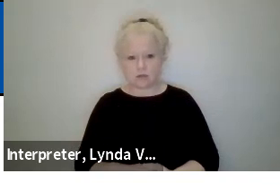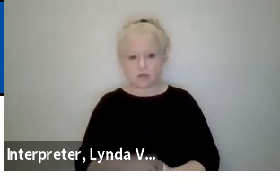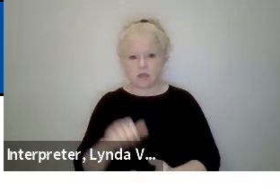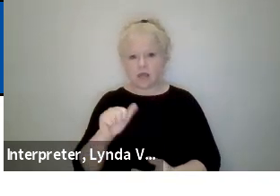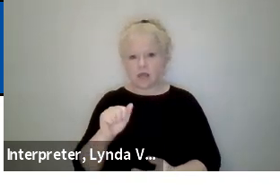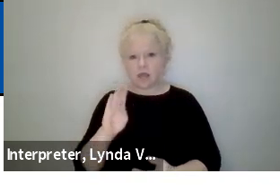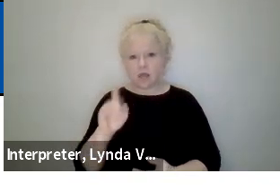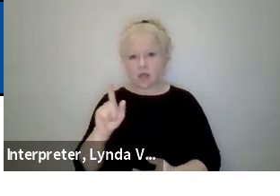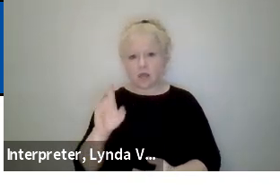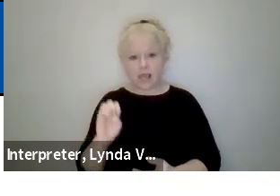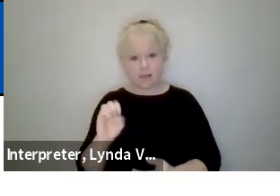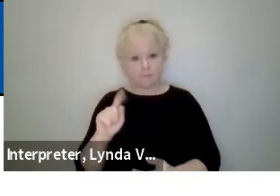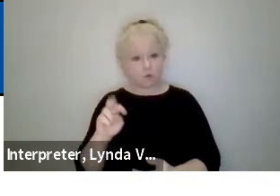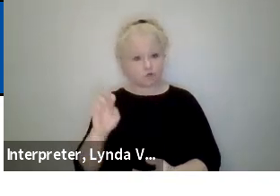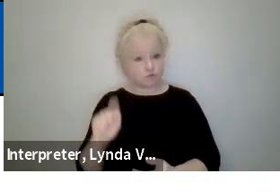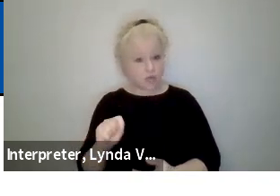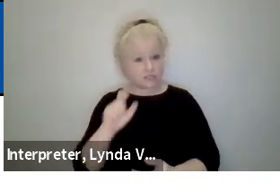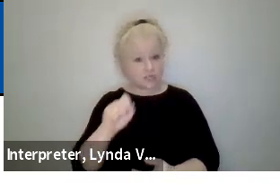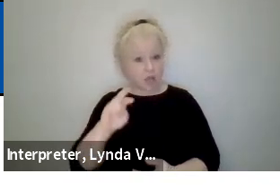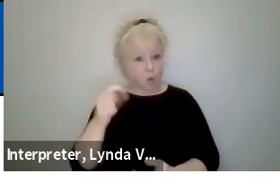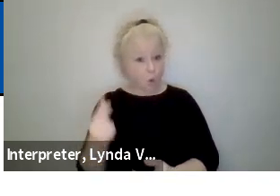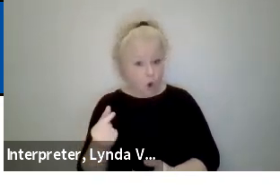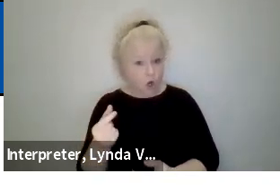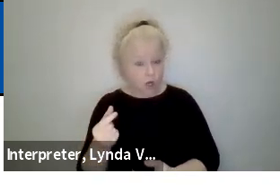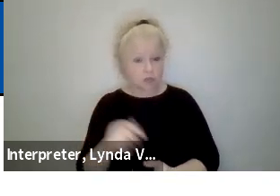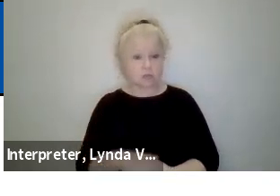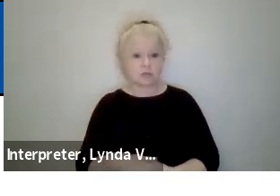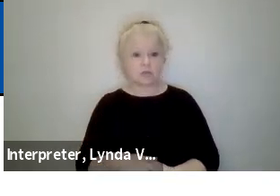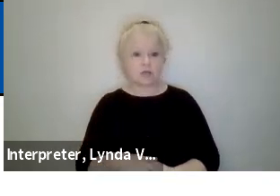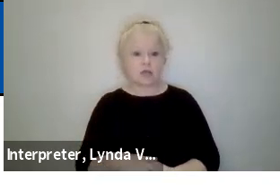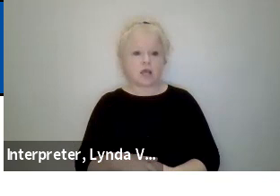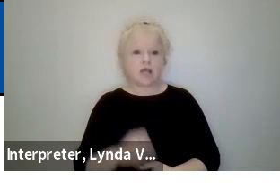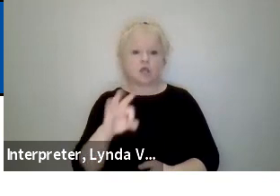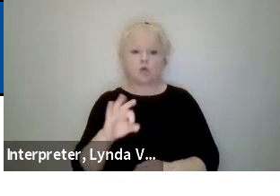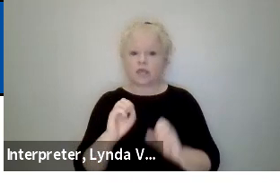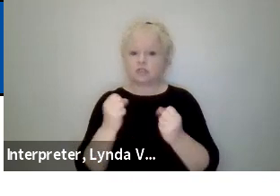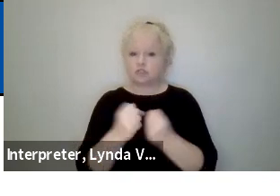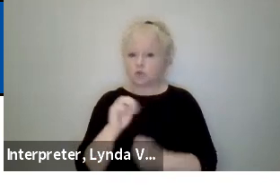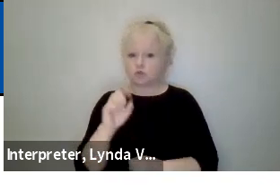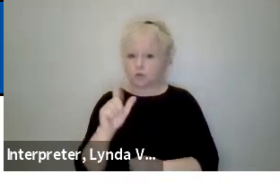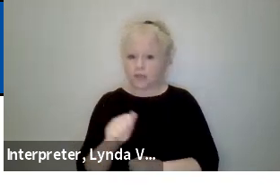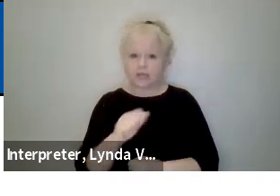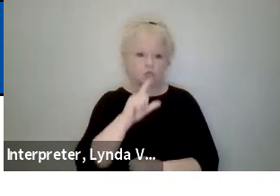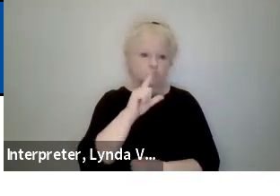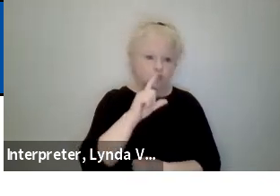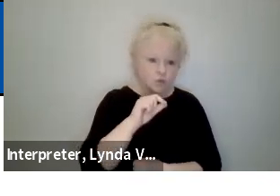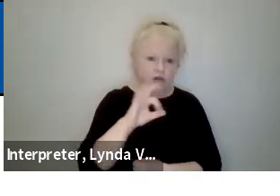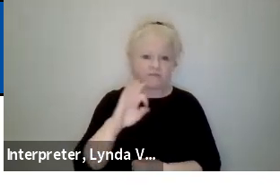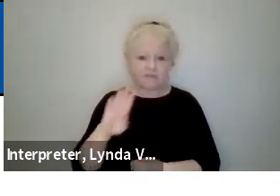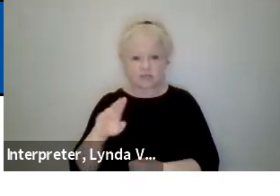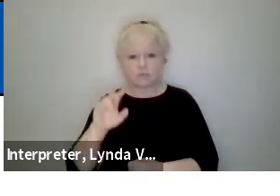abletrust.org. You can stay in the know and follow us on all of our social media platforms. That's on Twitter, Facebook, and